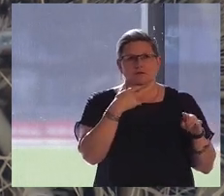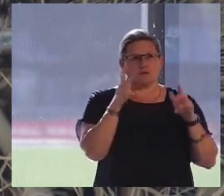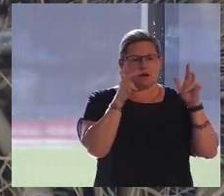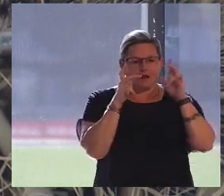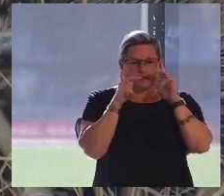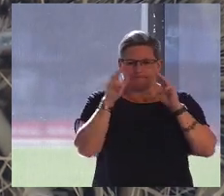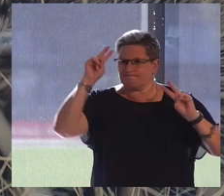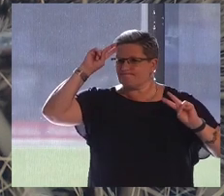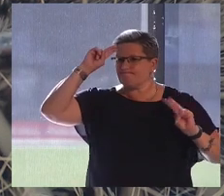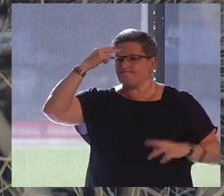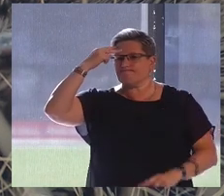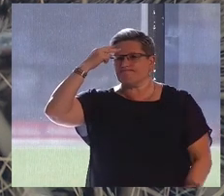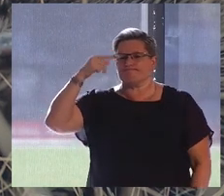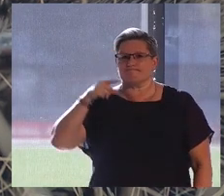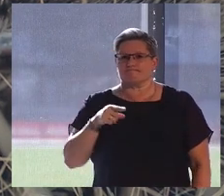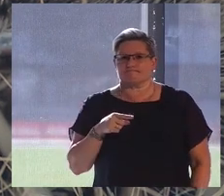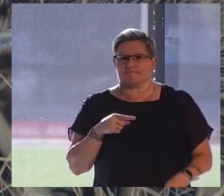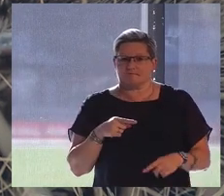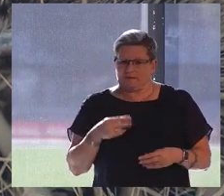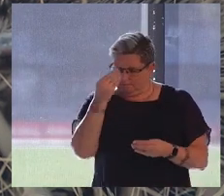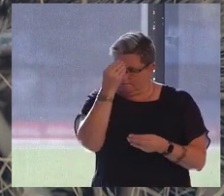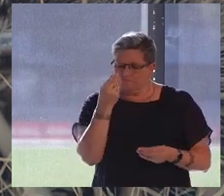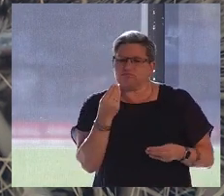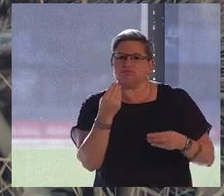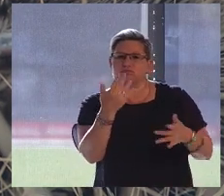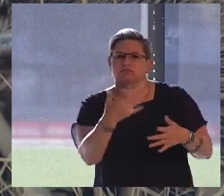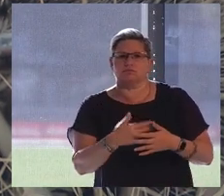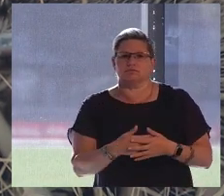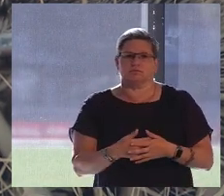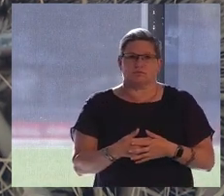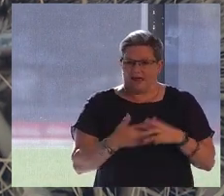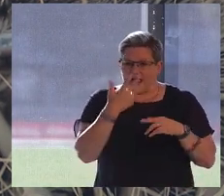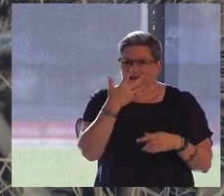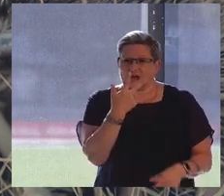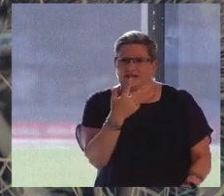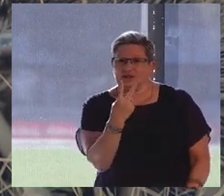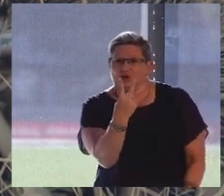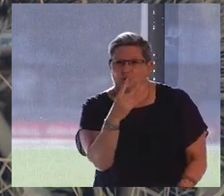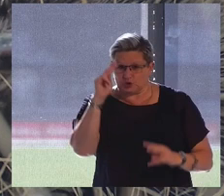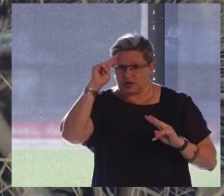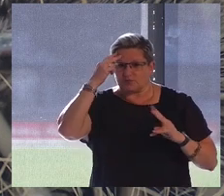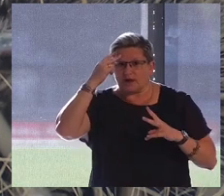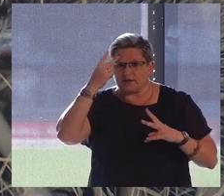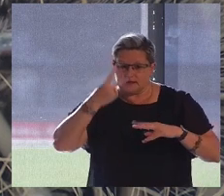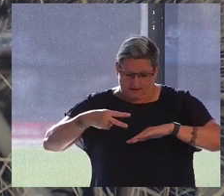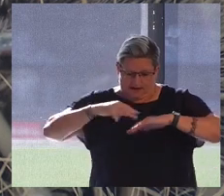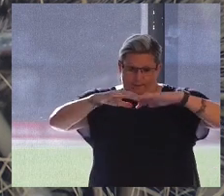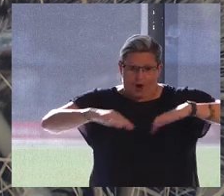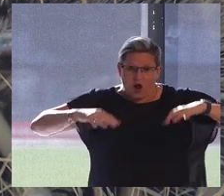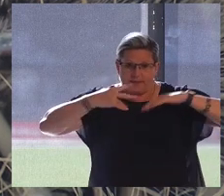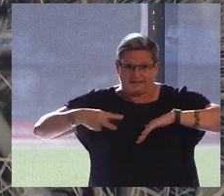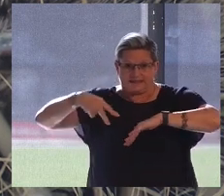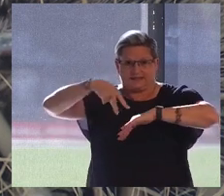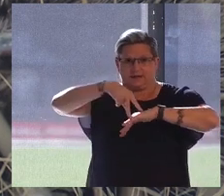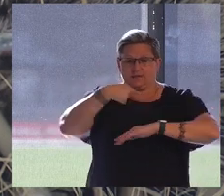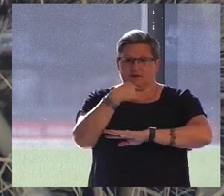mind and he wasn't afraid to do a speech about it at 82 in the Parliament. There are many